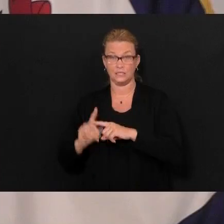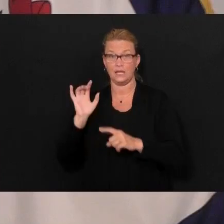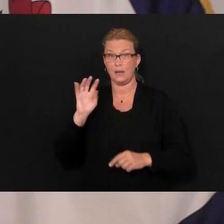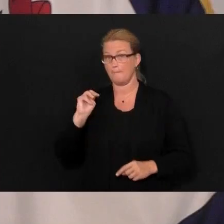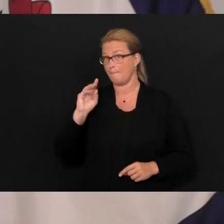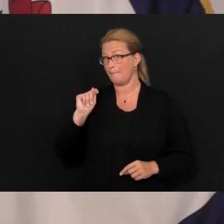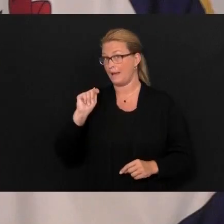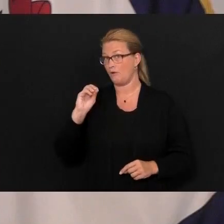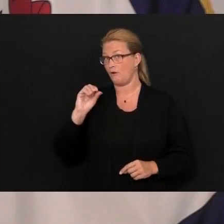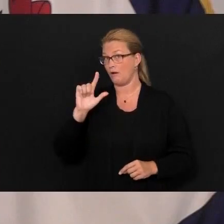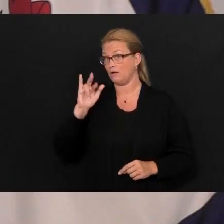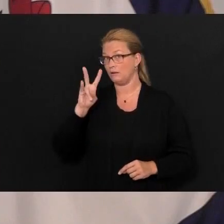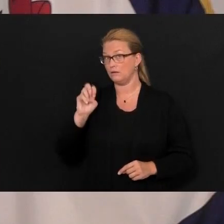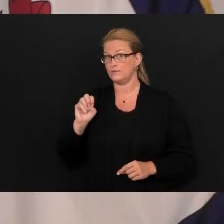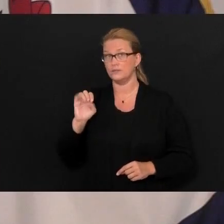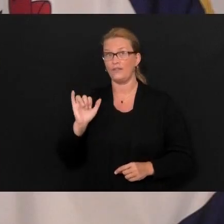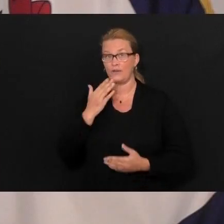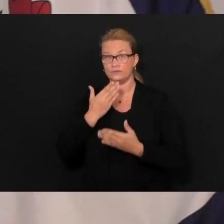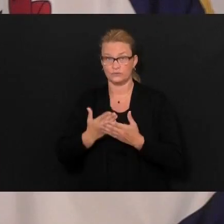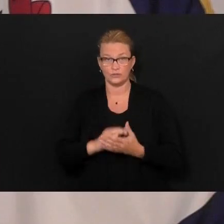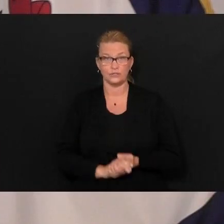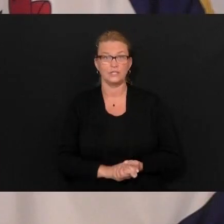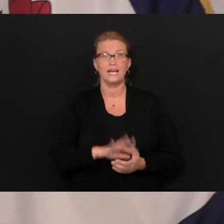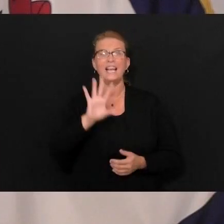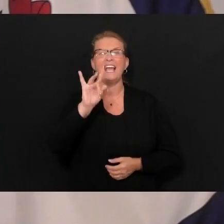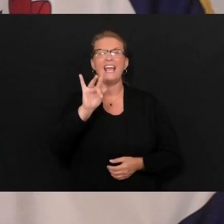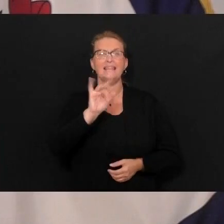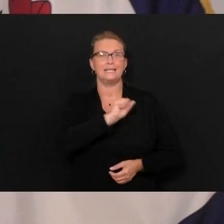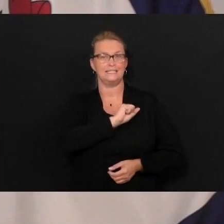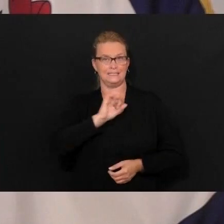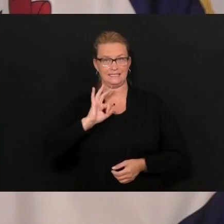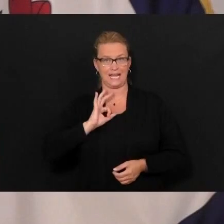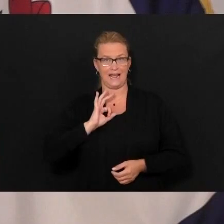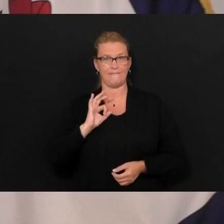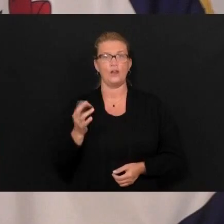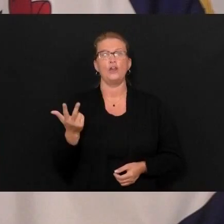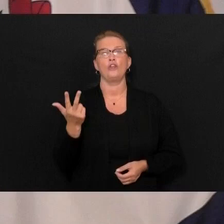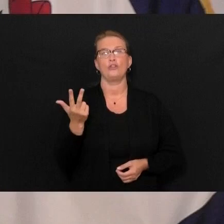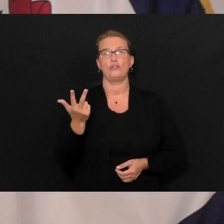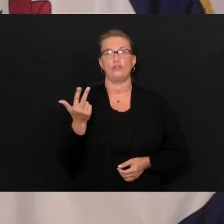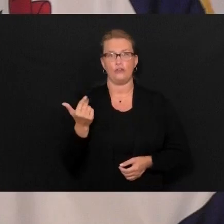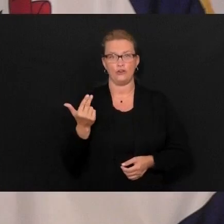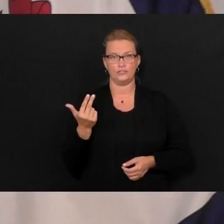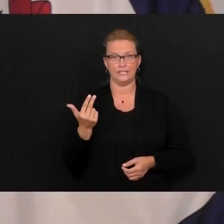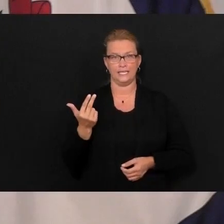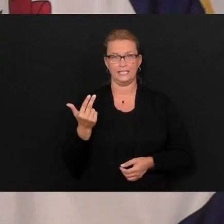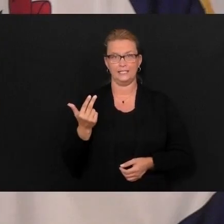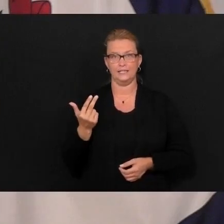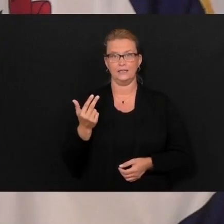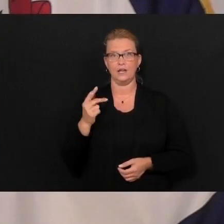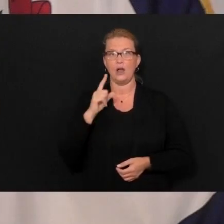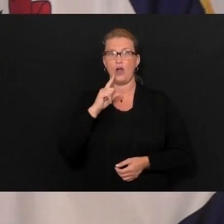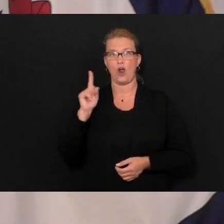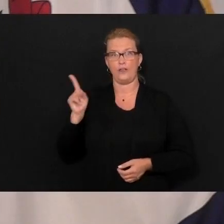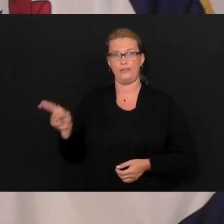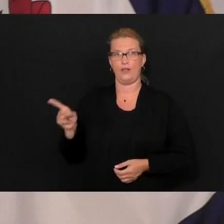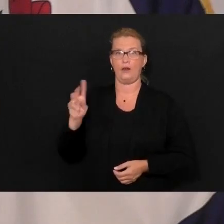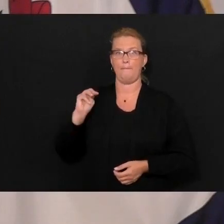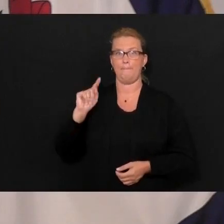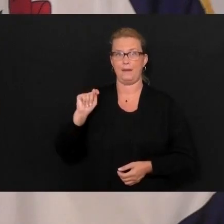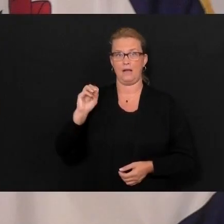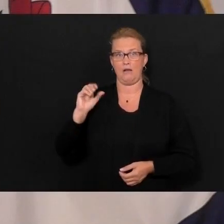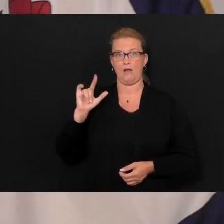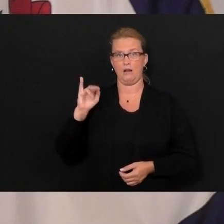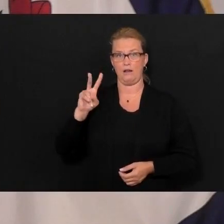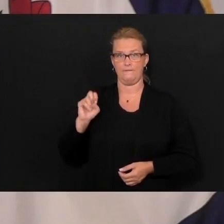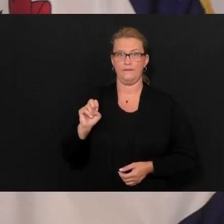good. There are 18 active staff cases, and 13 of those are at Mount Olive.